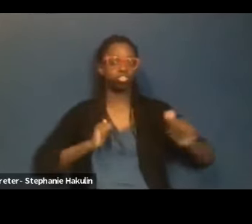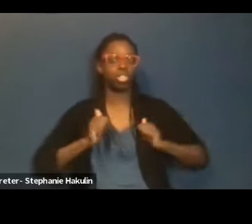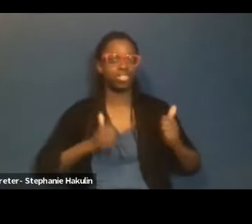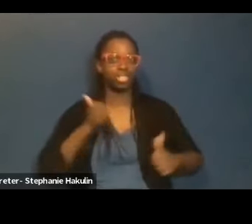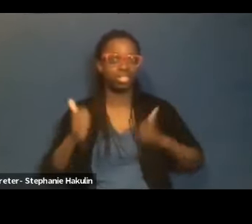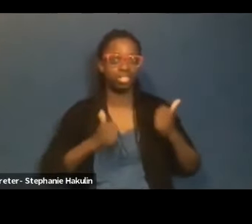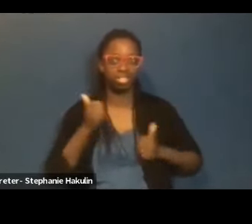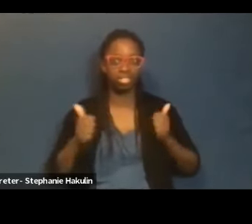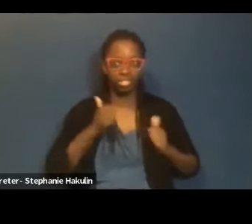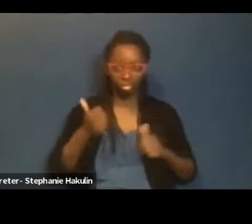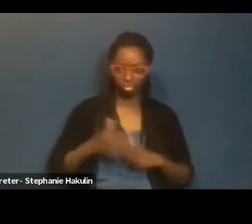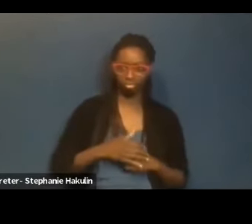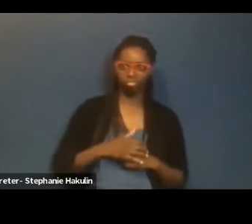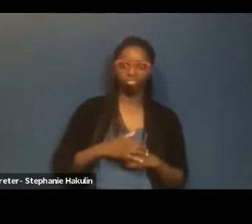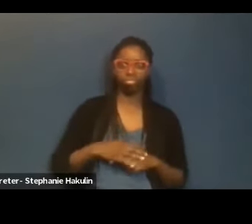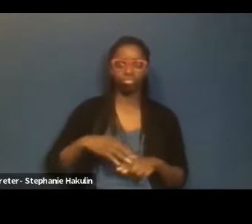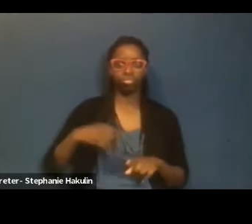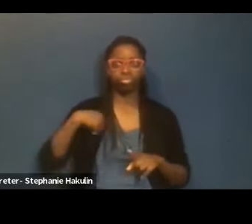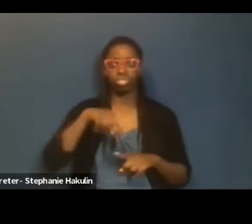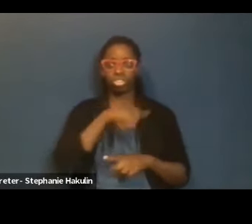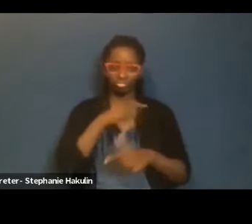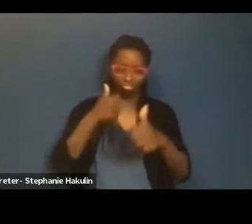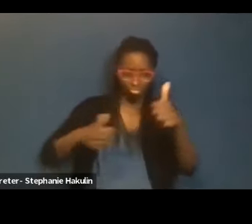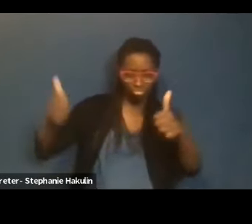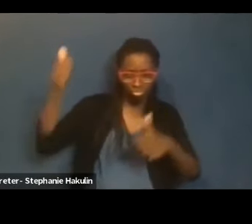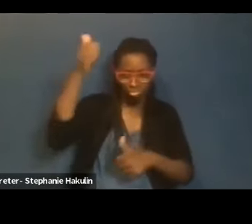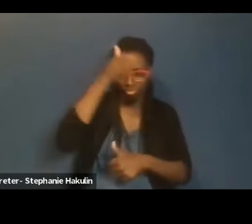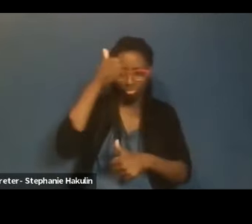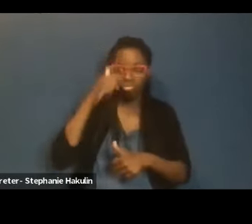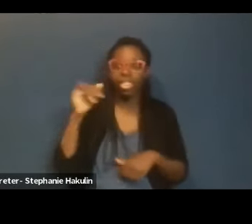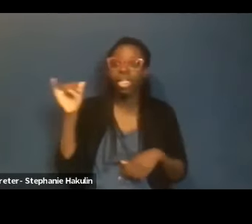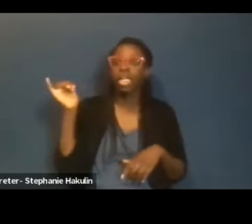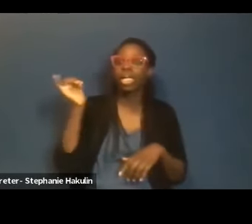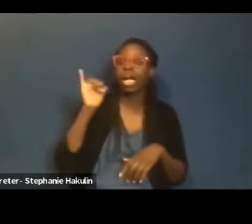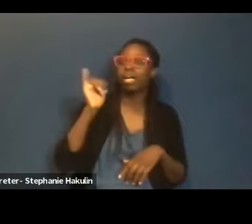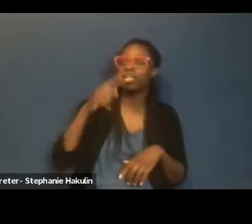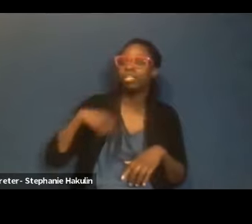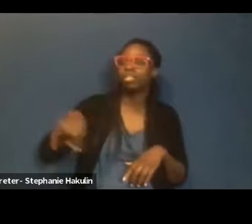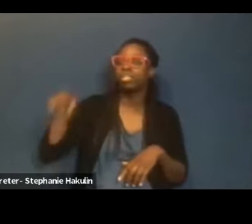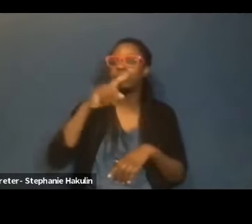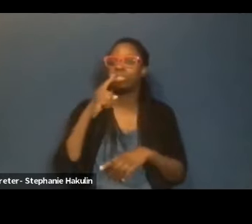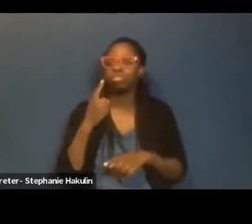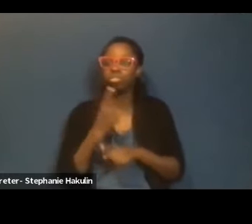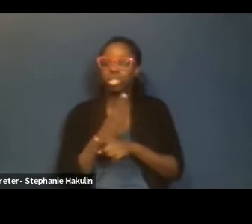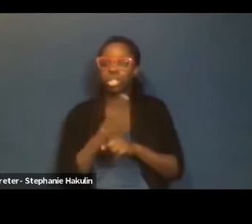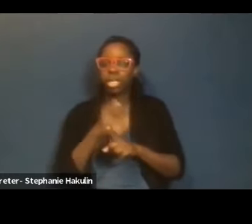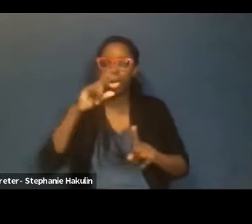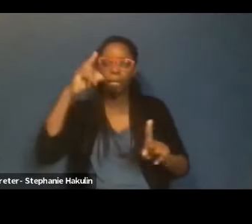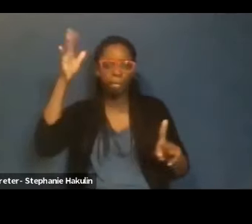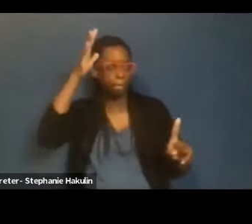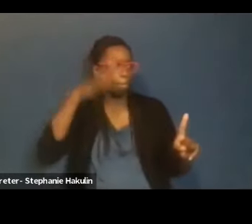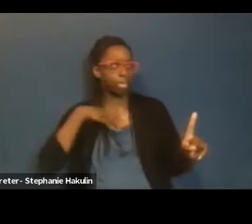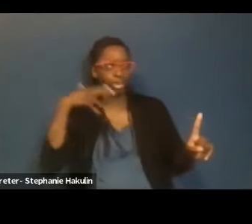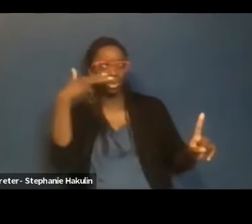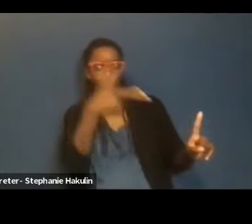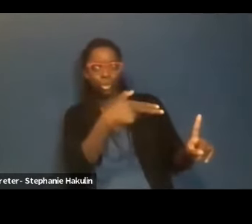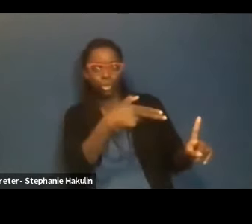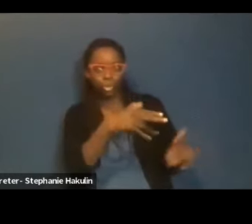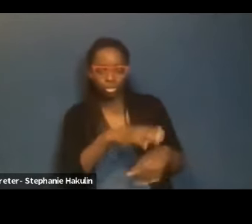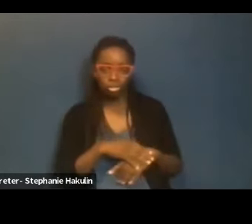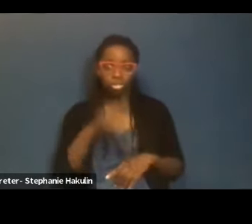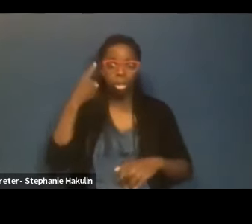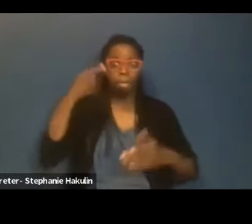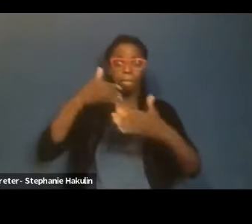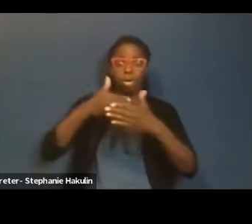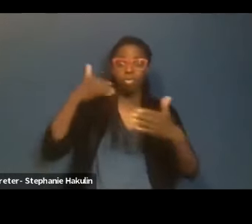the alpha. Just last week, a black boy was shot by monsters in blue. And the week before that, the same thing happened. And the same thing happened